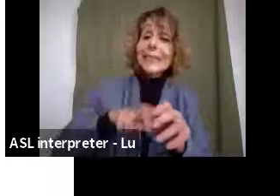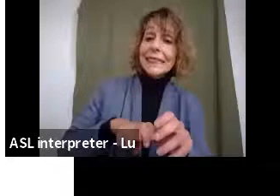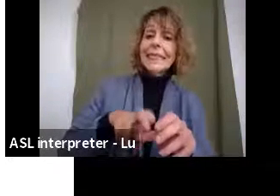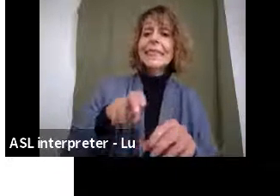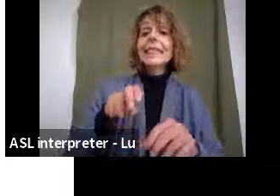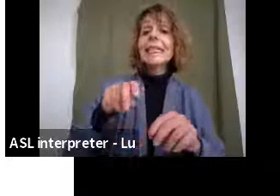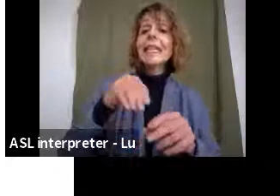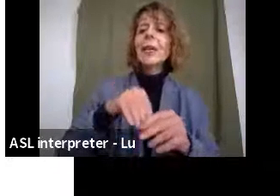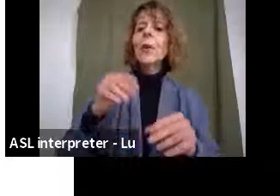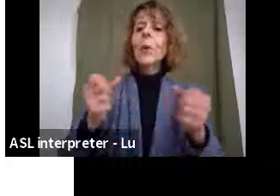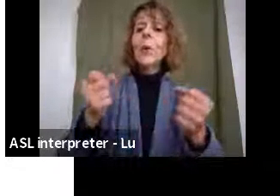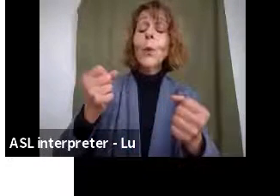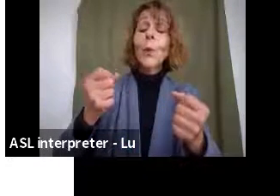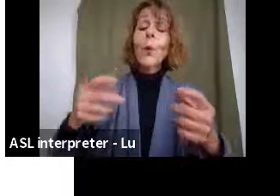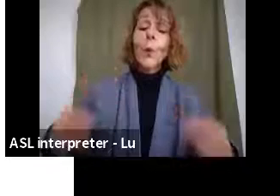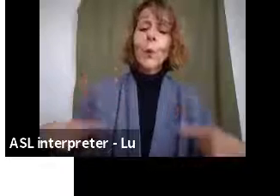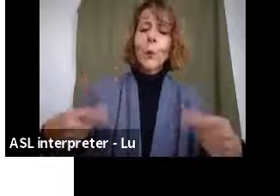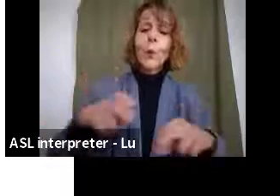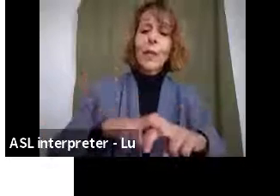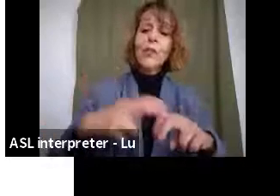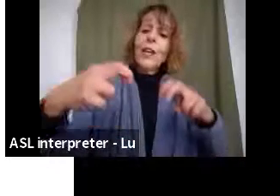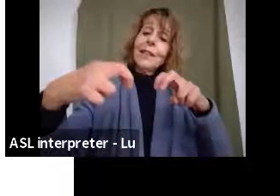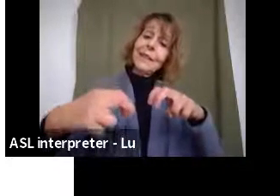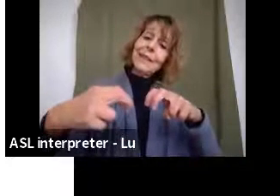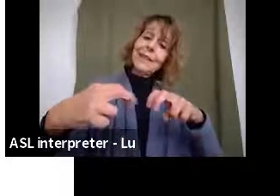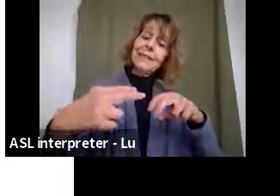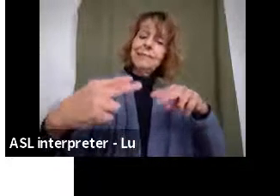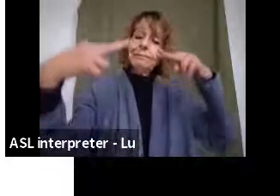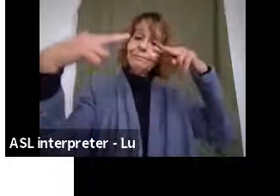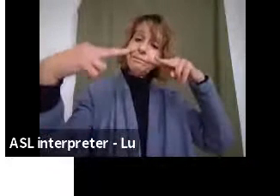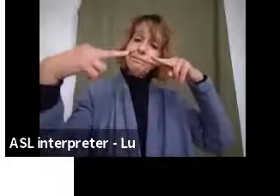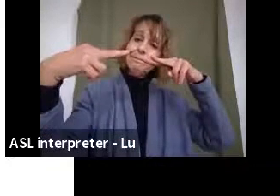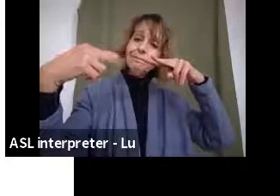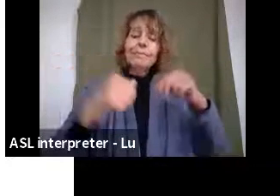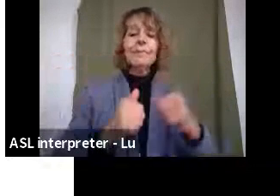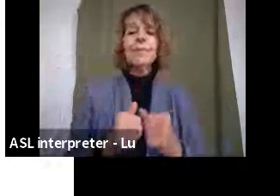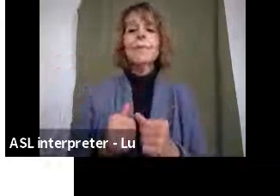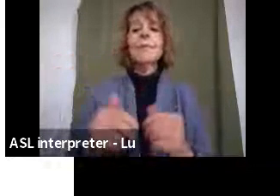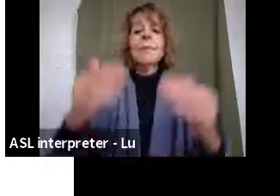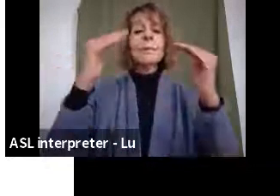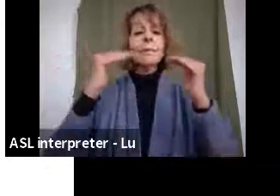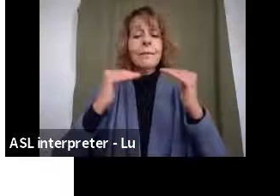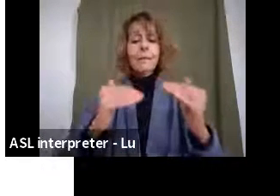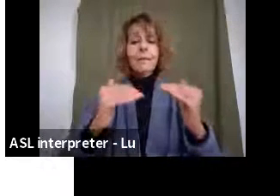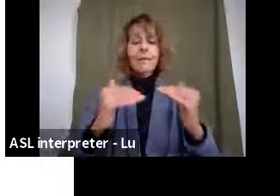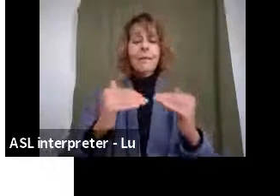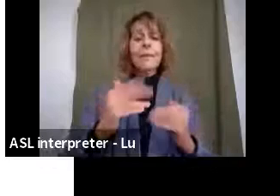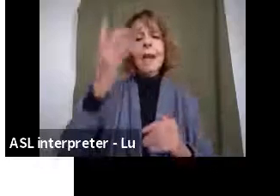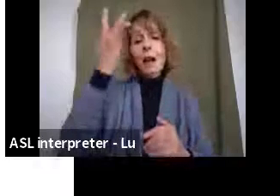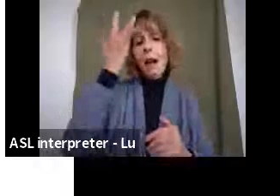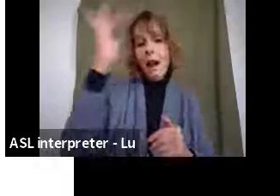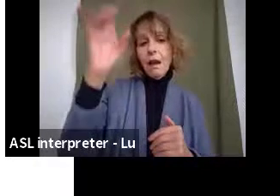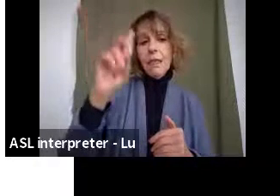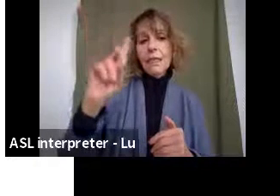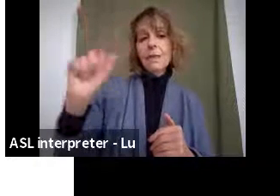When interacting with someone with a cognitive disability or an intellectual disability, speak to the person